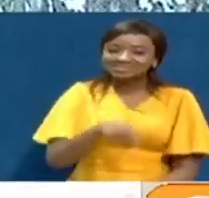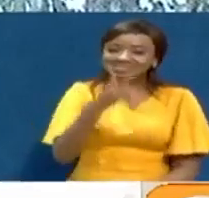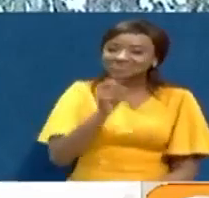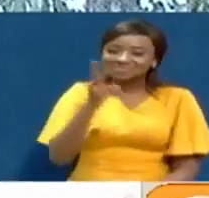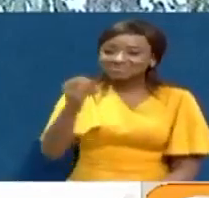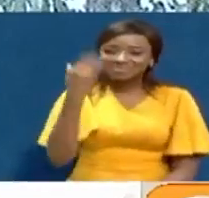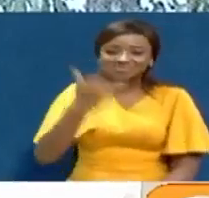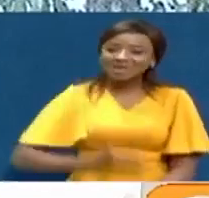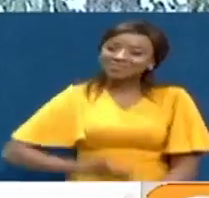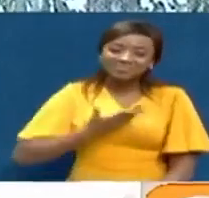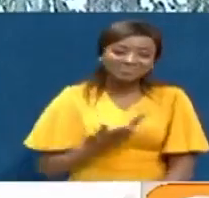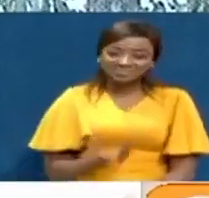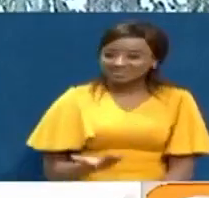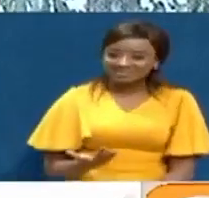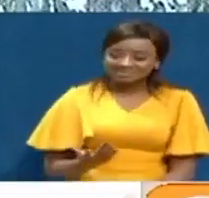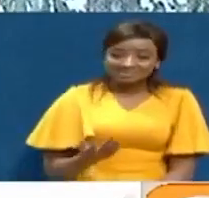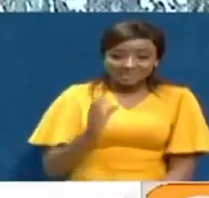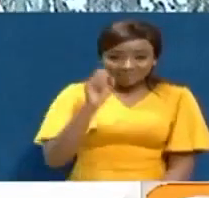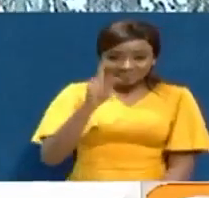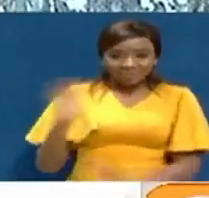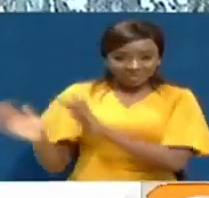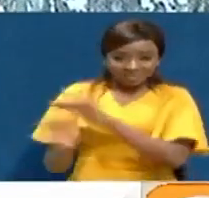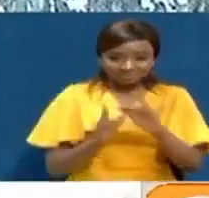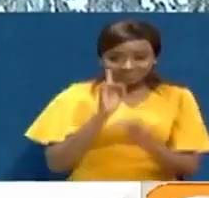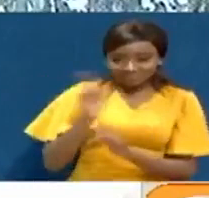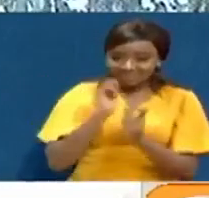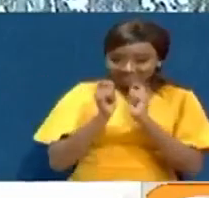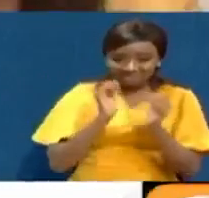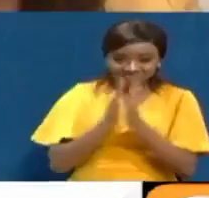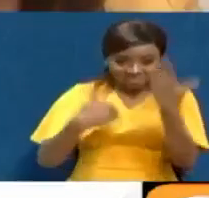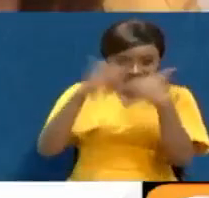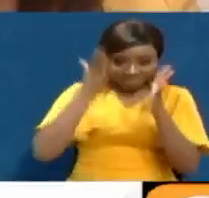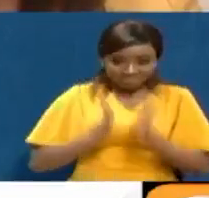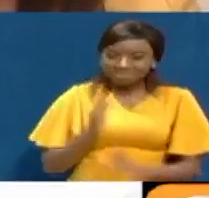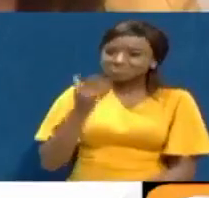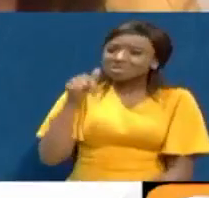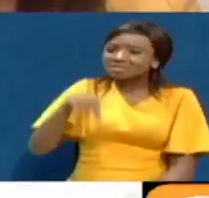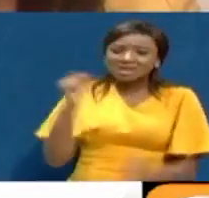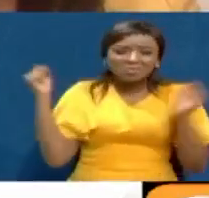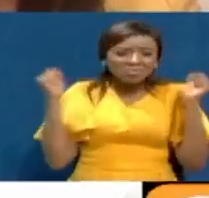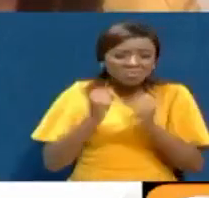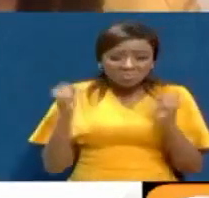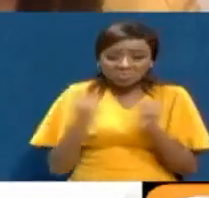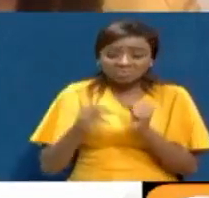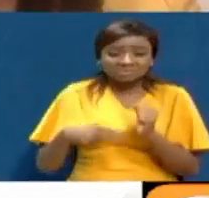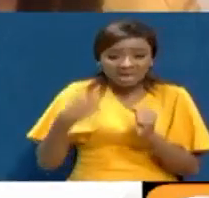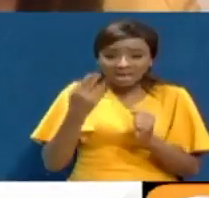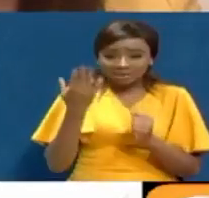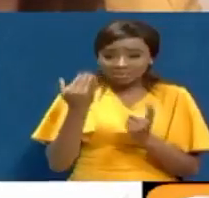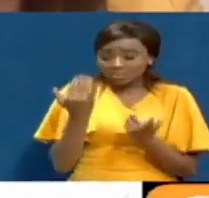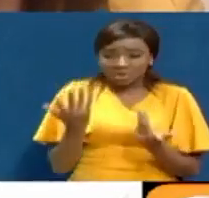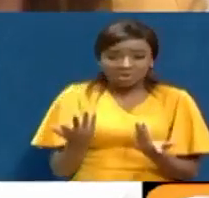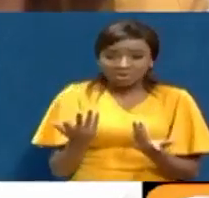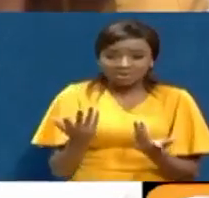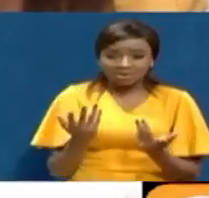has the remedies to this, man. Let's bring in the experts on this. Patricia, are we experiencing a new season here? Because the weather has